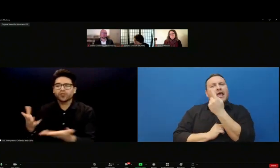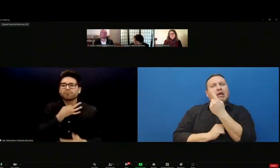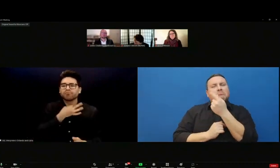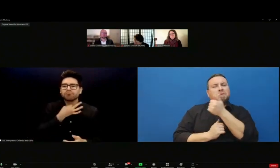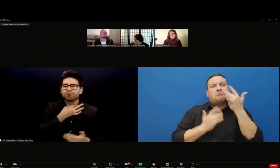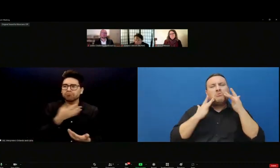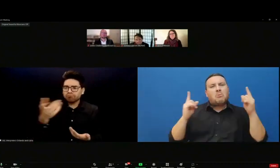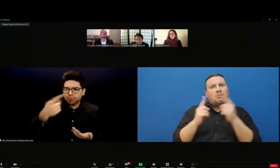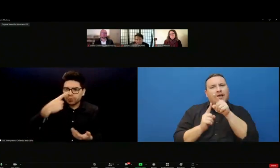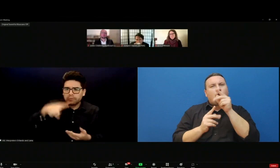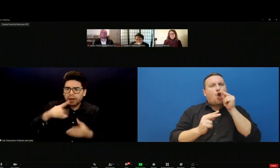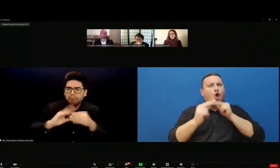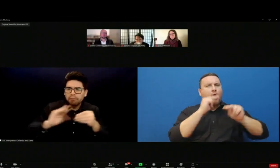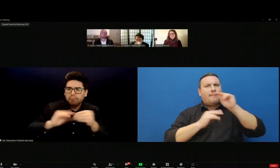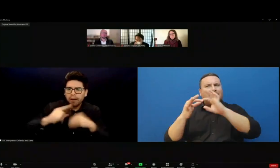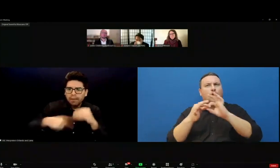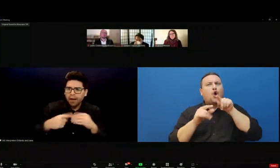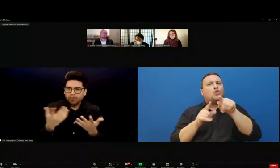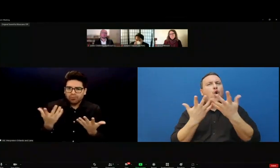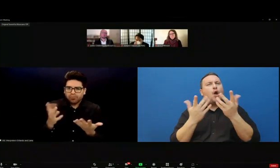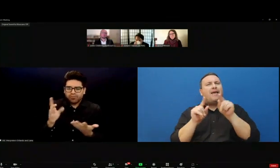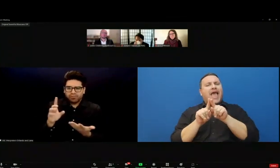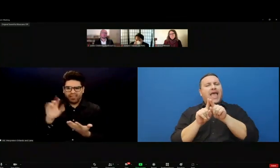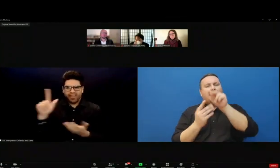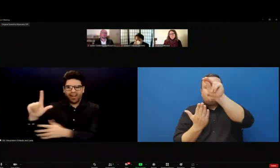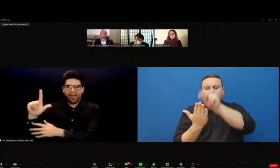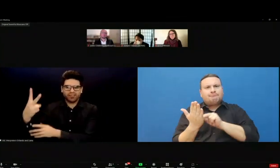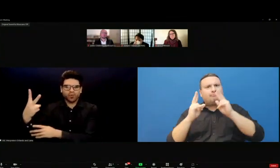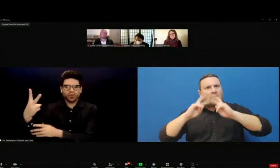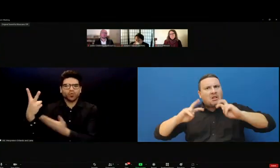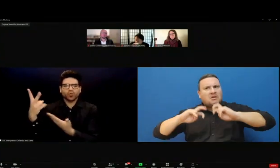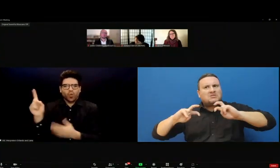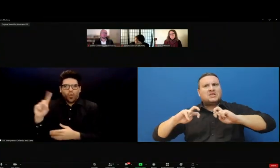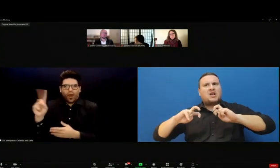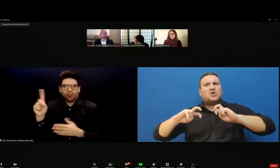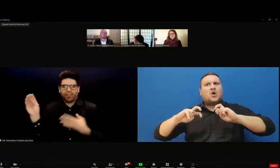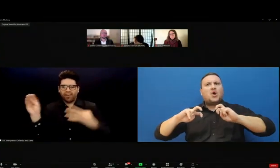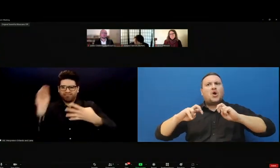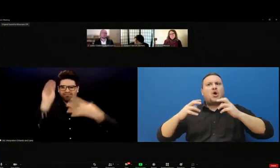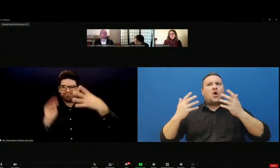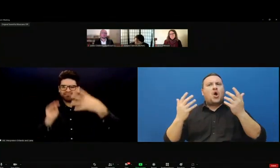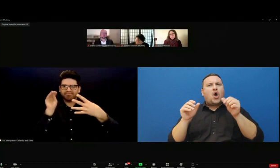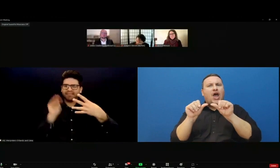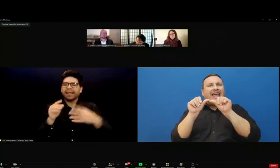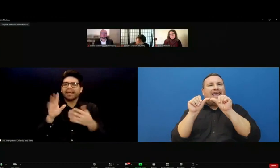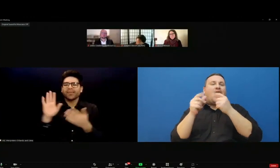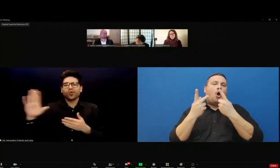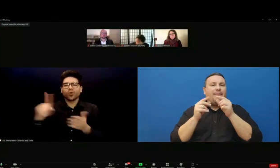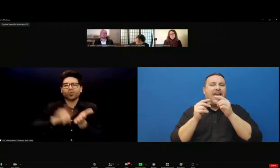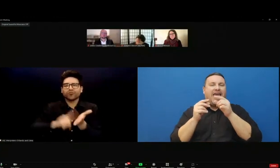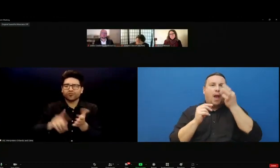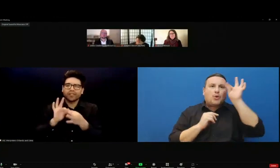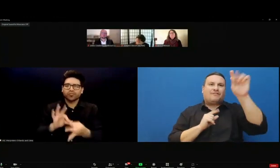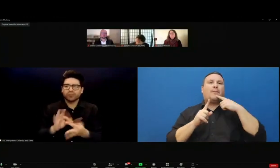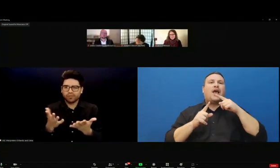you would kind of place them in terms of their ability or not to use this system. So with